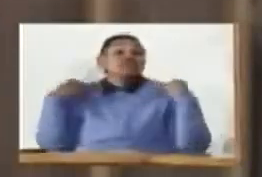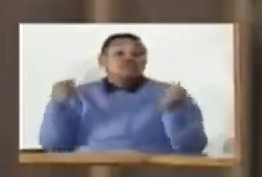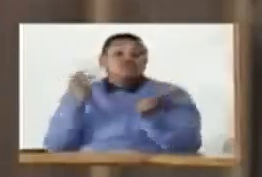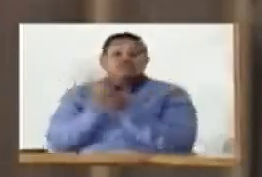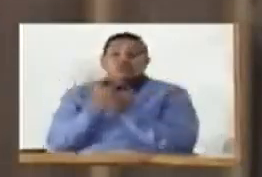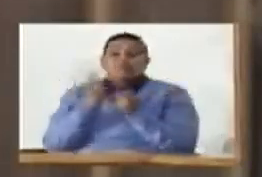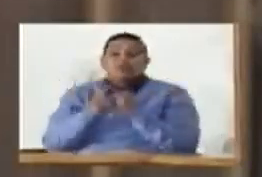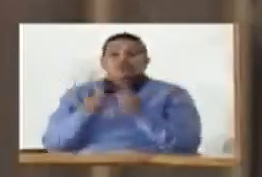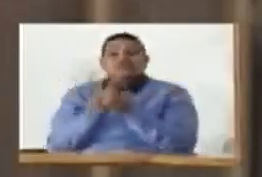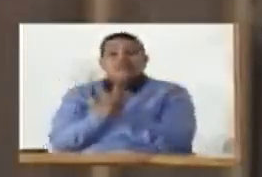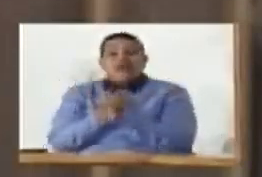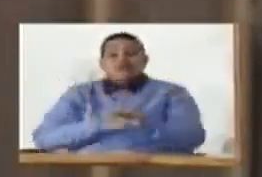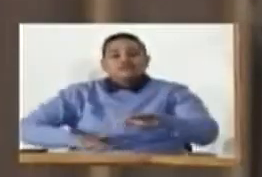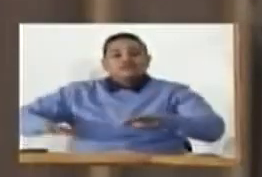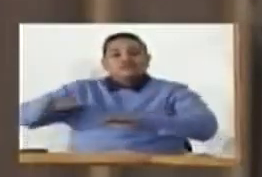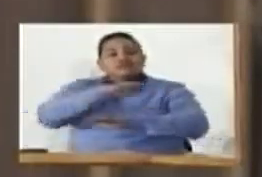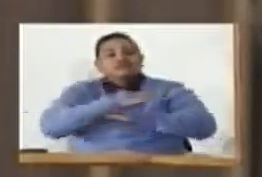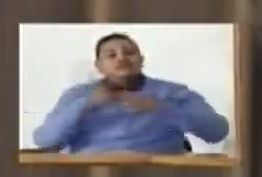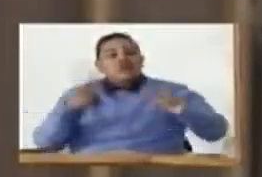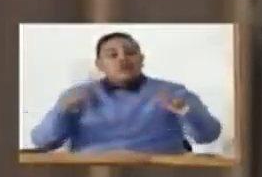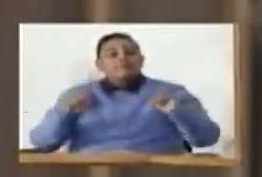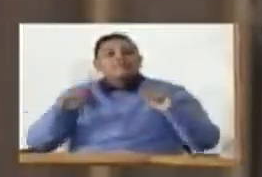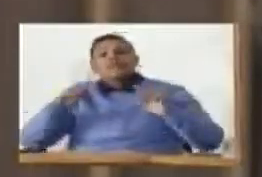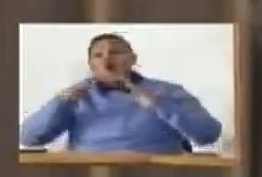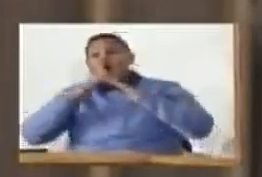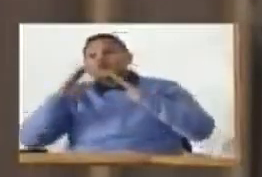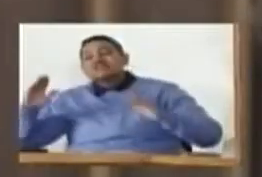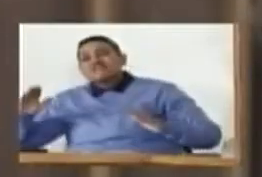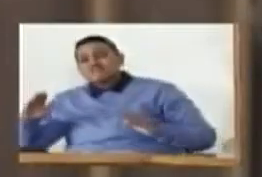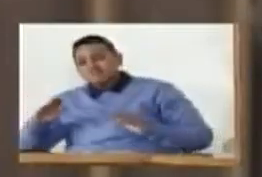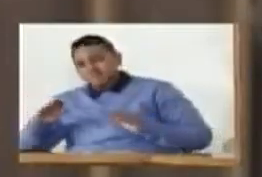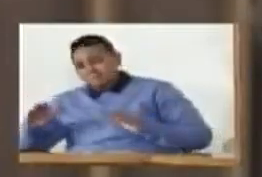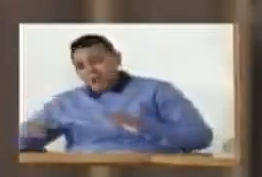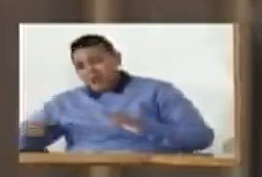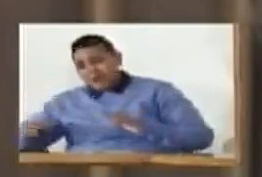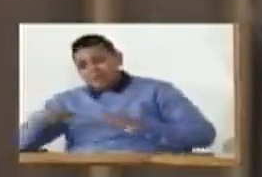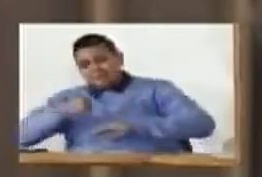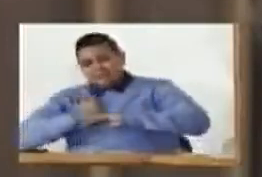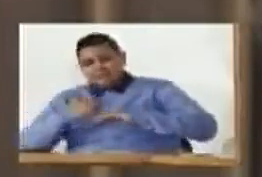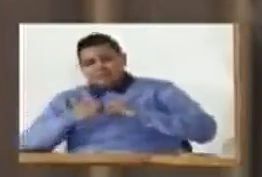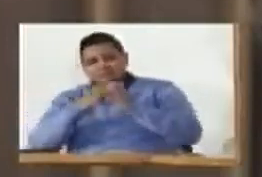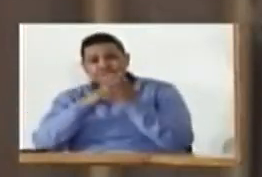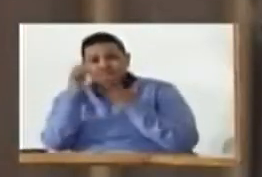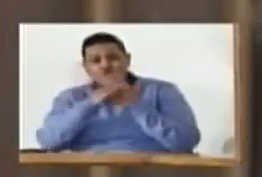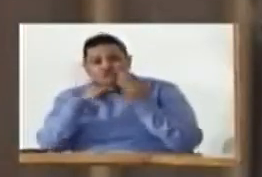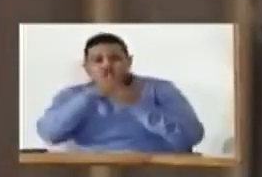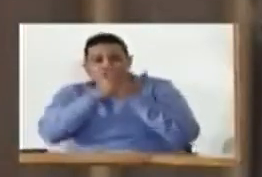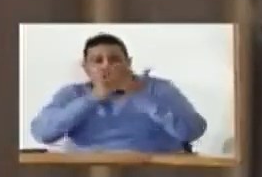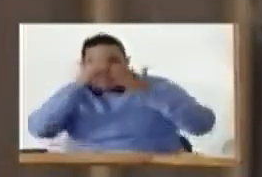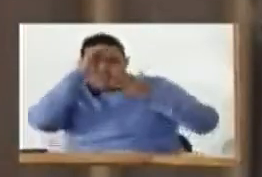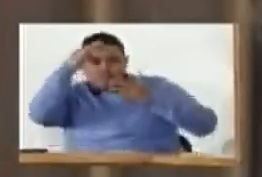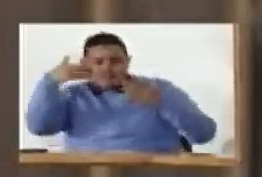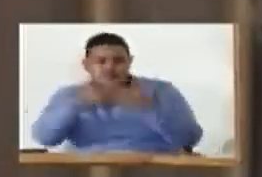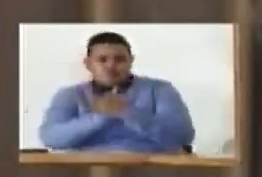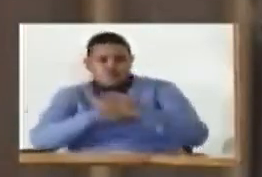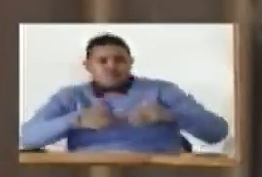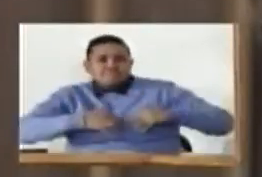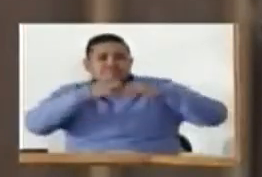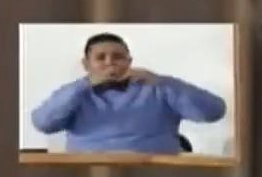lands. The Houses of Parliament project continues apace with designs for a new Parliament